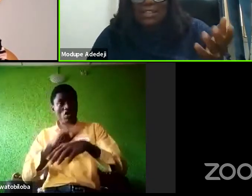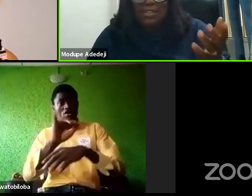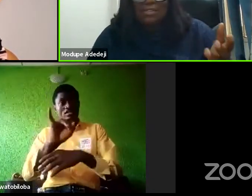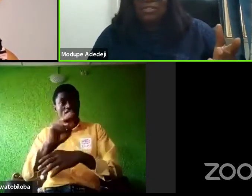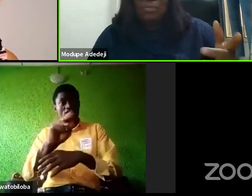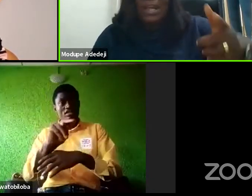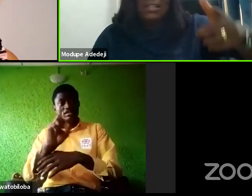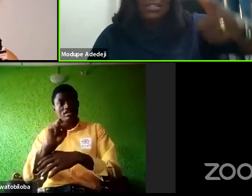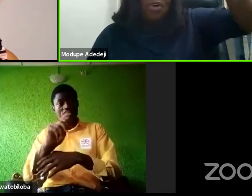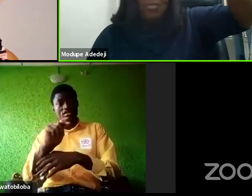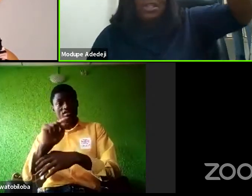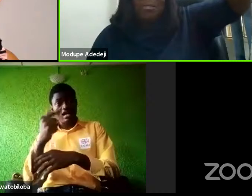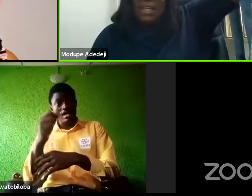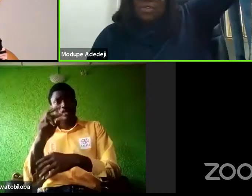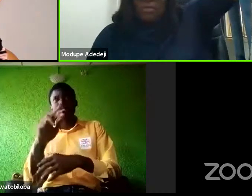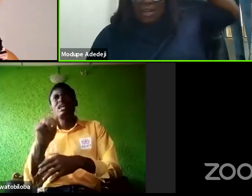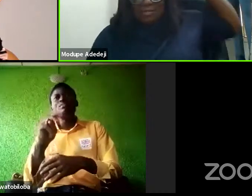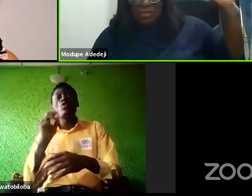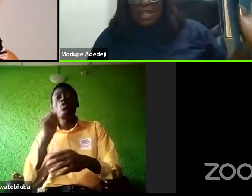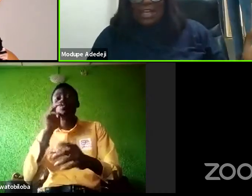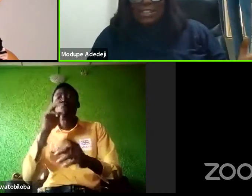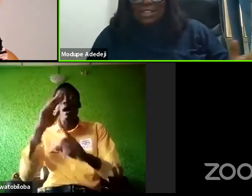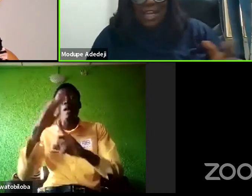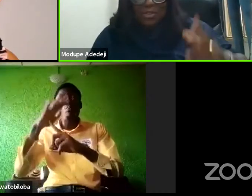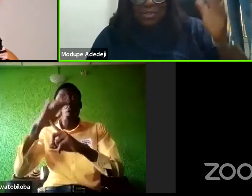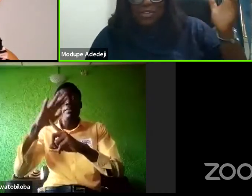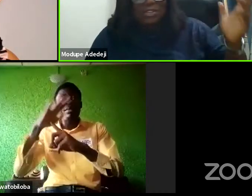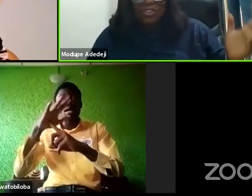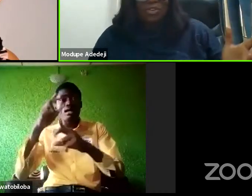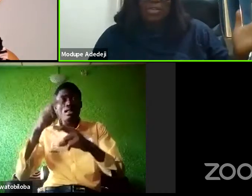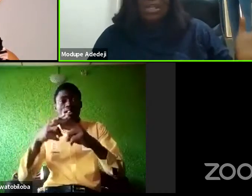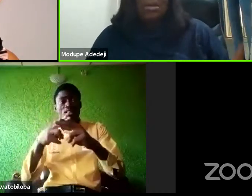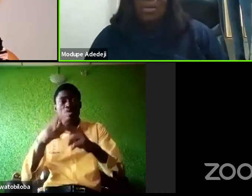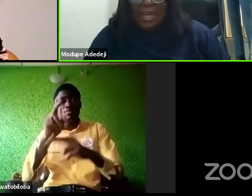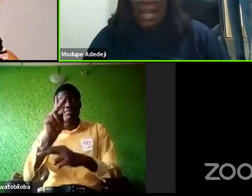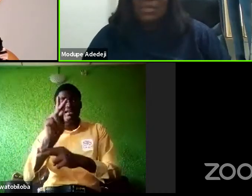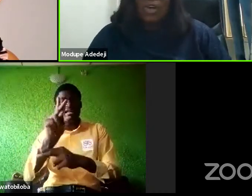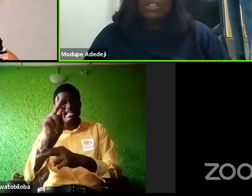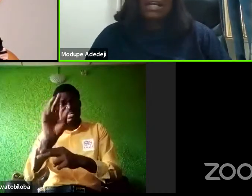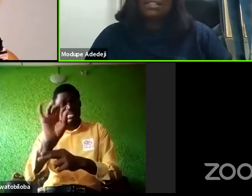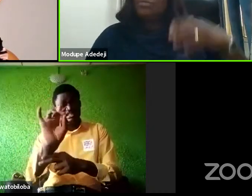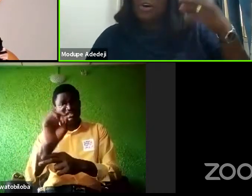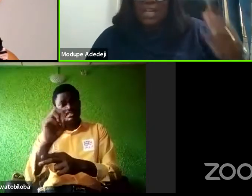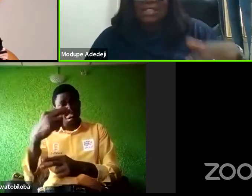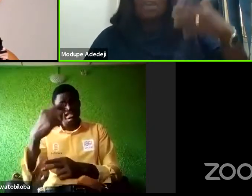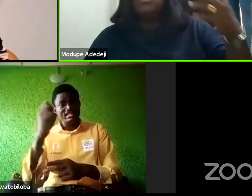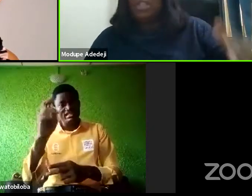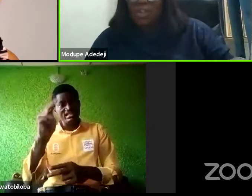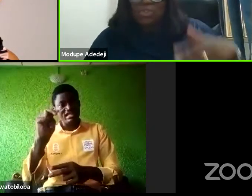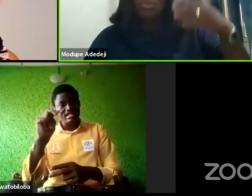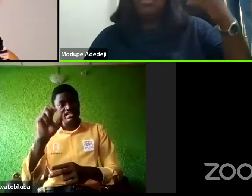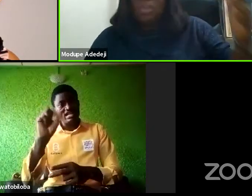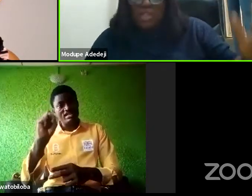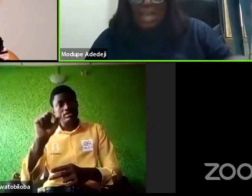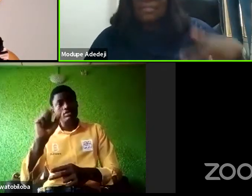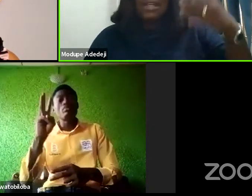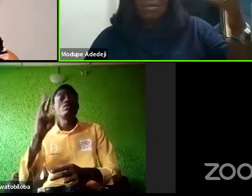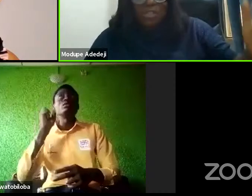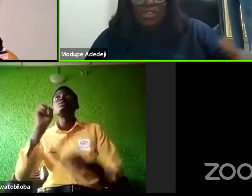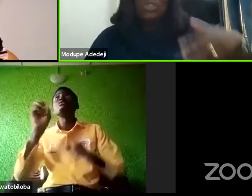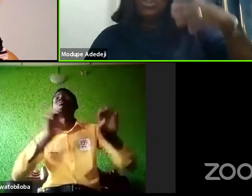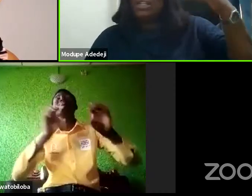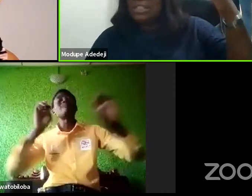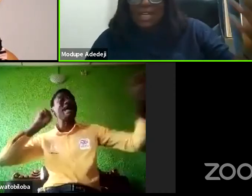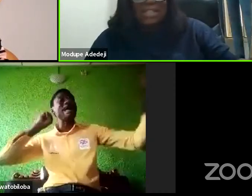was completely bent over. I don't know, and that's because she has involved herself with a lot of